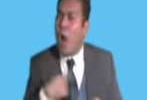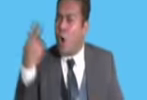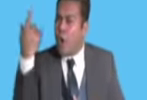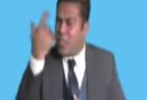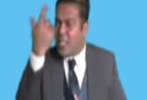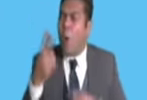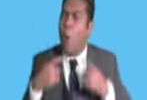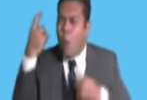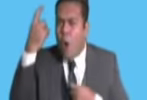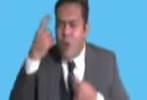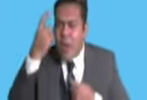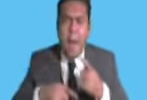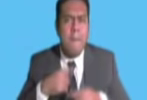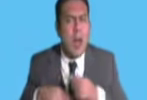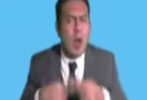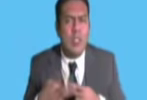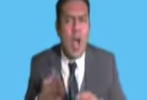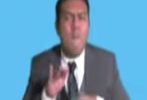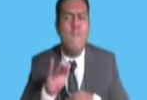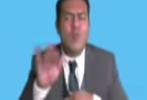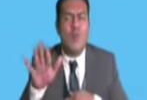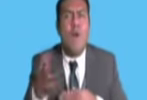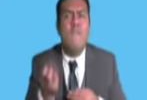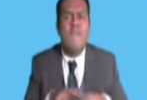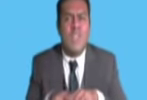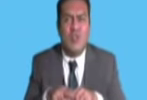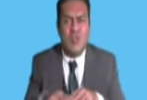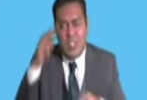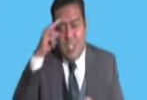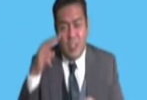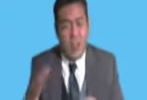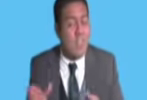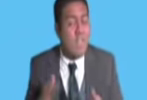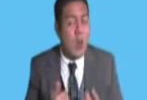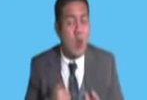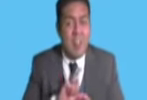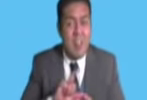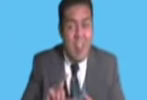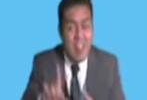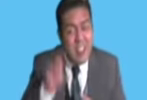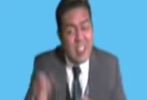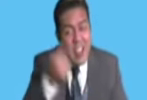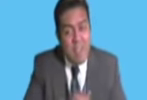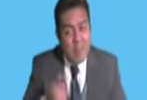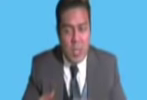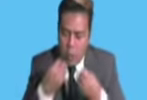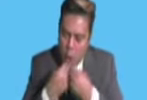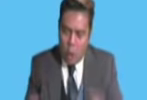concerned and worried about our futuristic Fiji. For it is very clear that this government has lost its